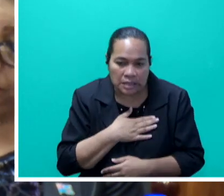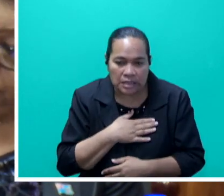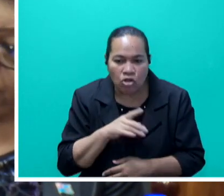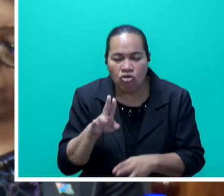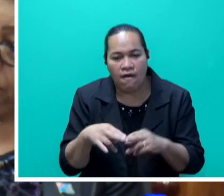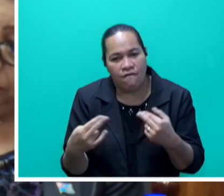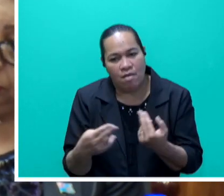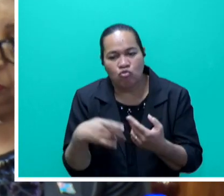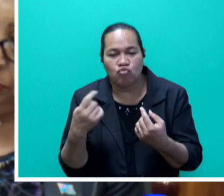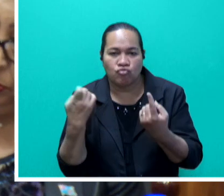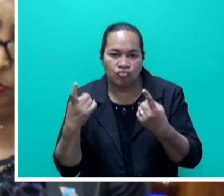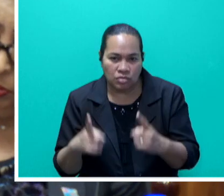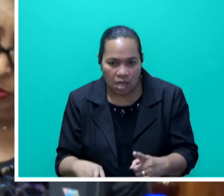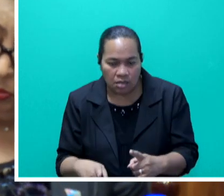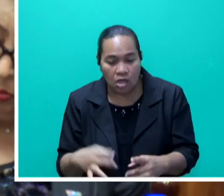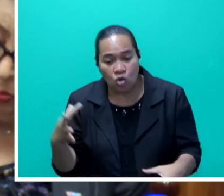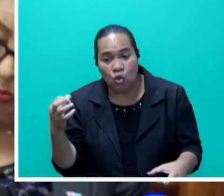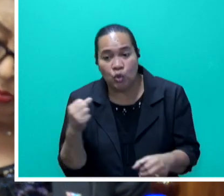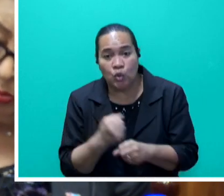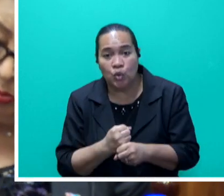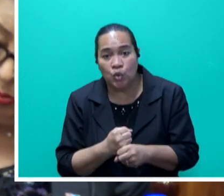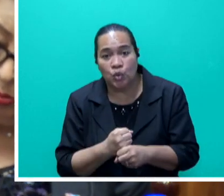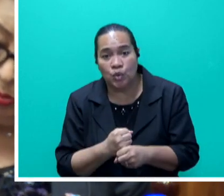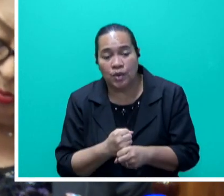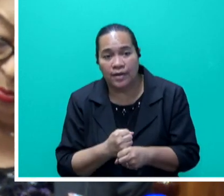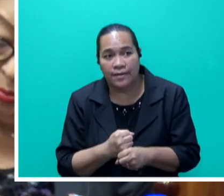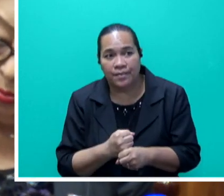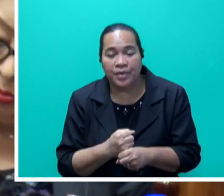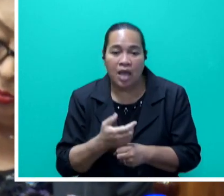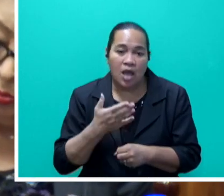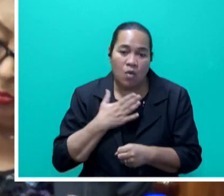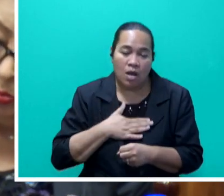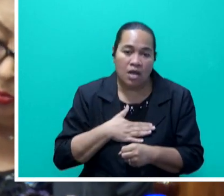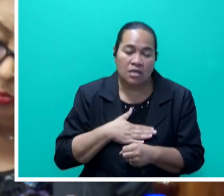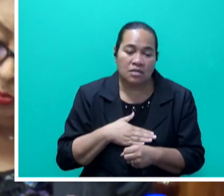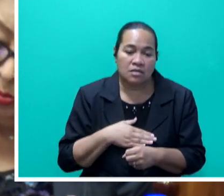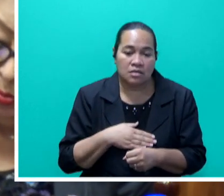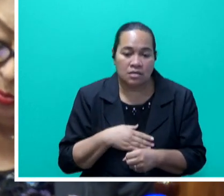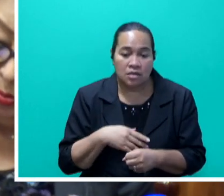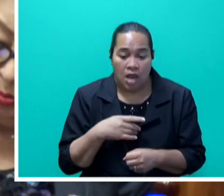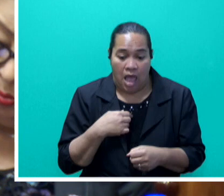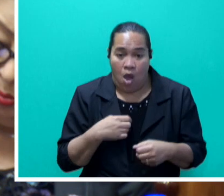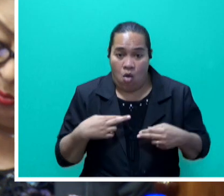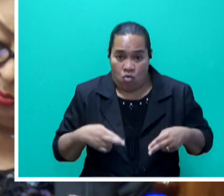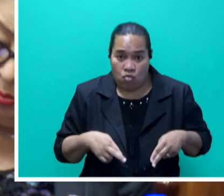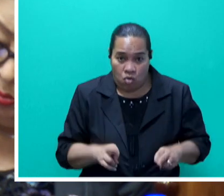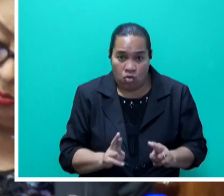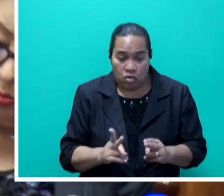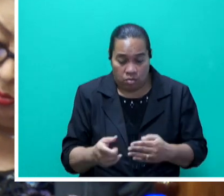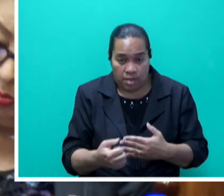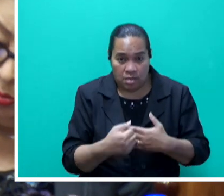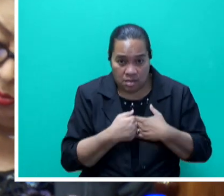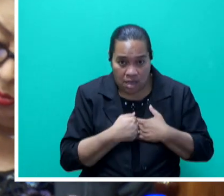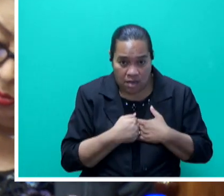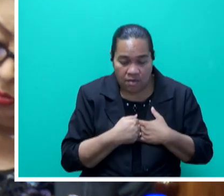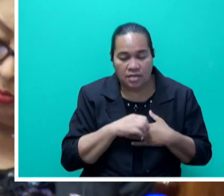families of the deceased. To conclude, sir, I must emphasize this. To make our roads safe,